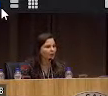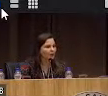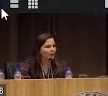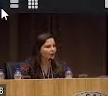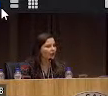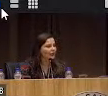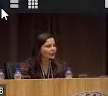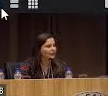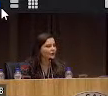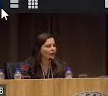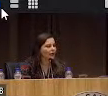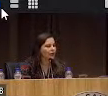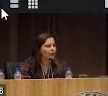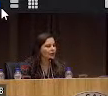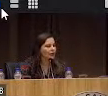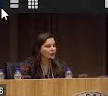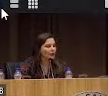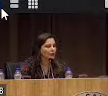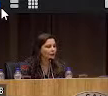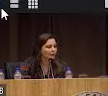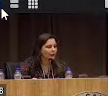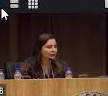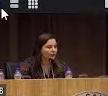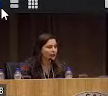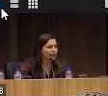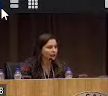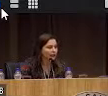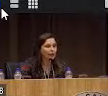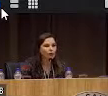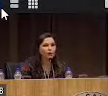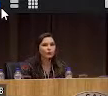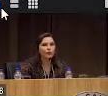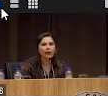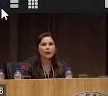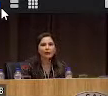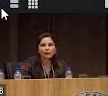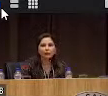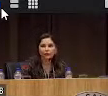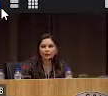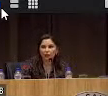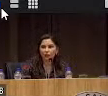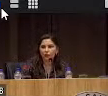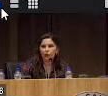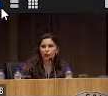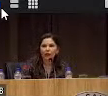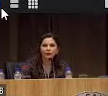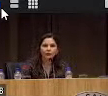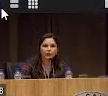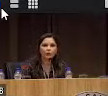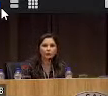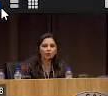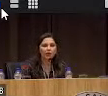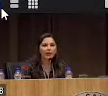because the system was very saturated, and we hired um,